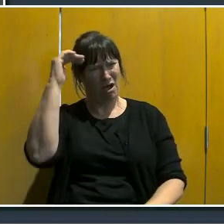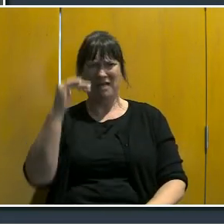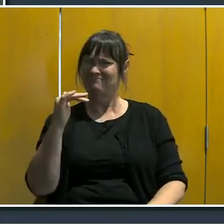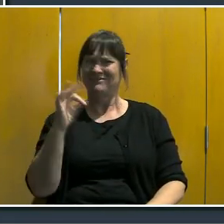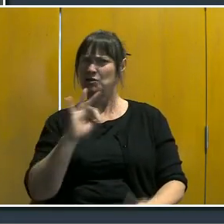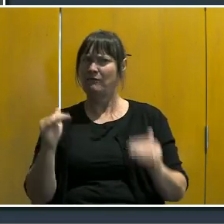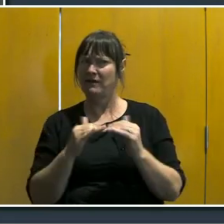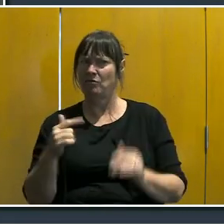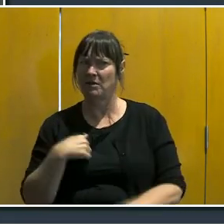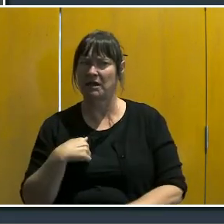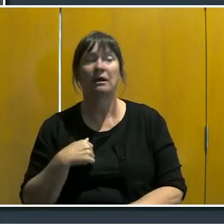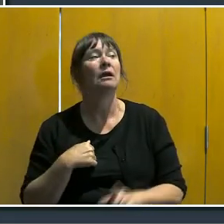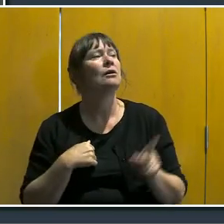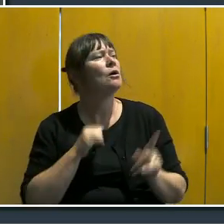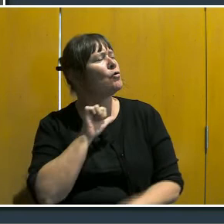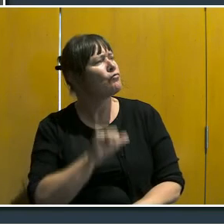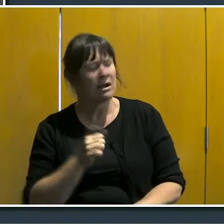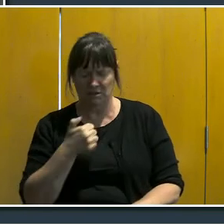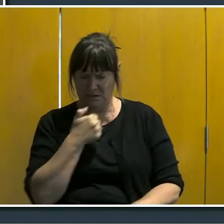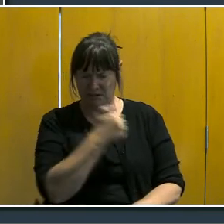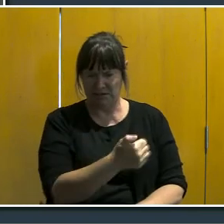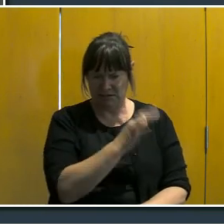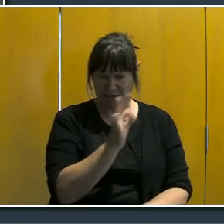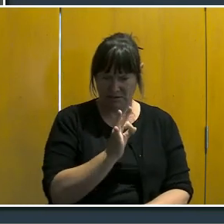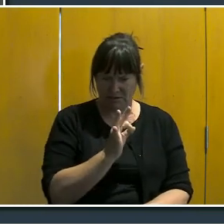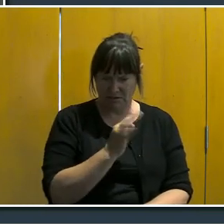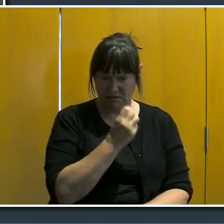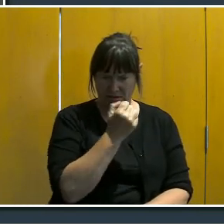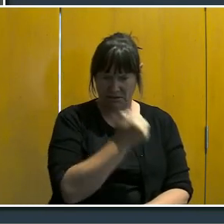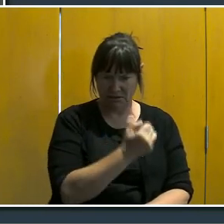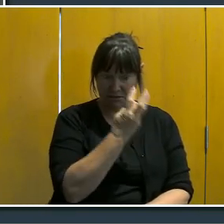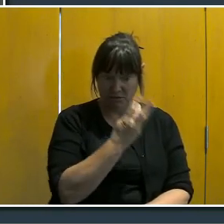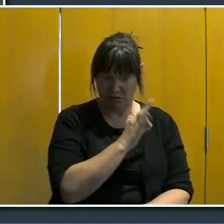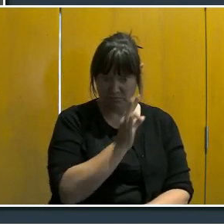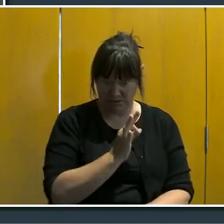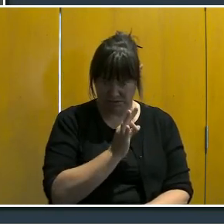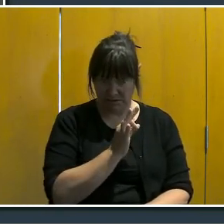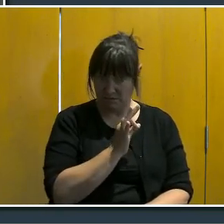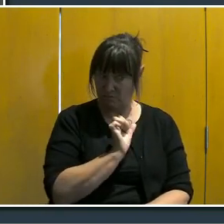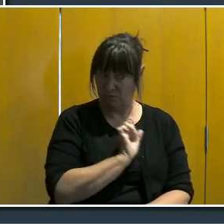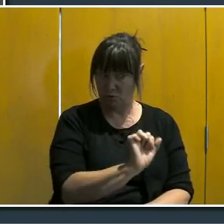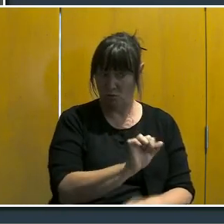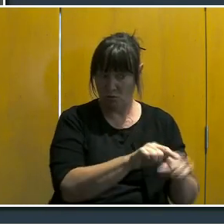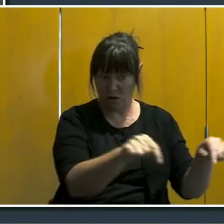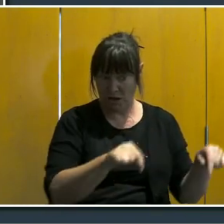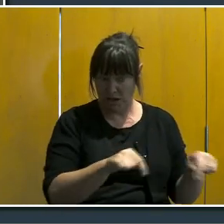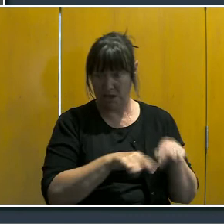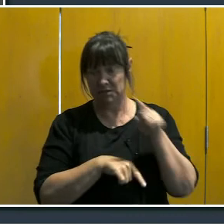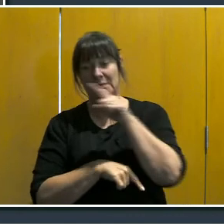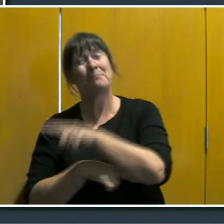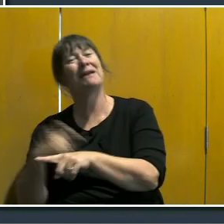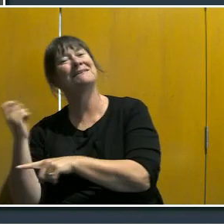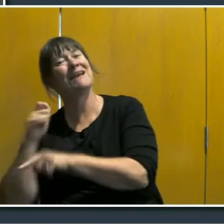that you're paying compared to 100% based off land value with in town. And I was just wondering, how would you justify